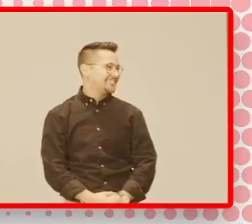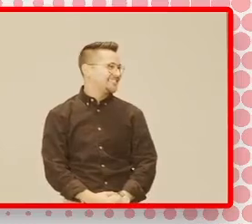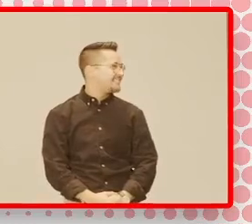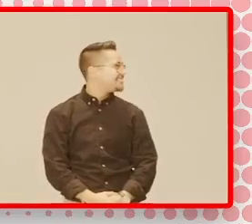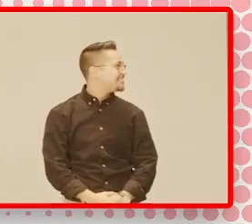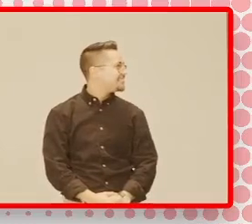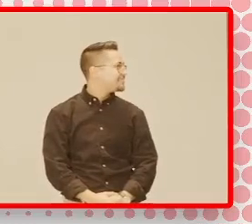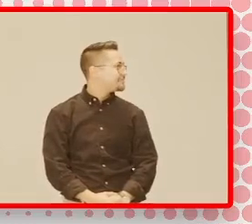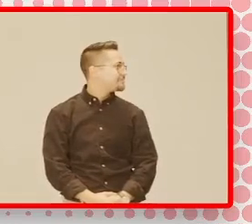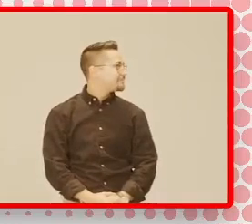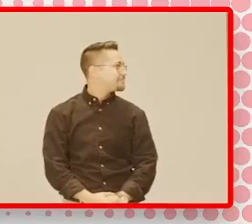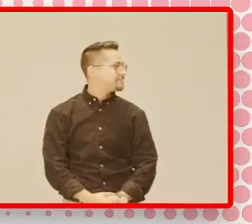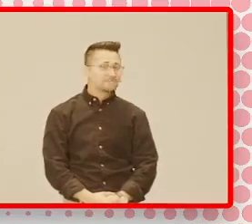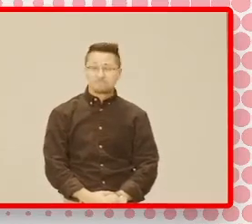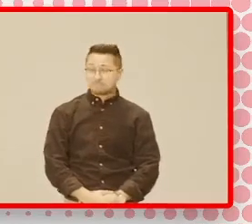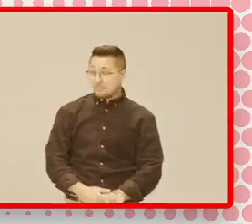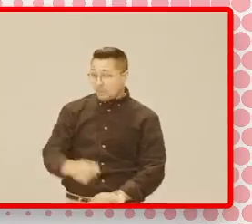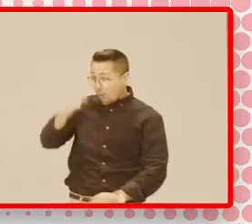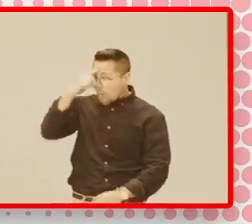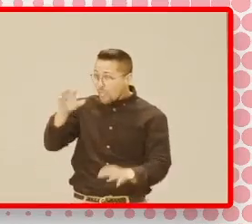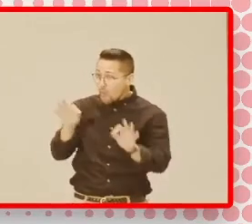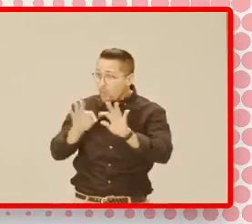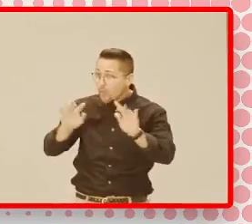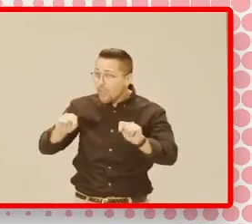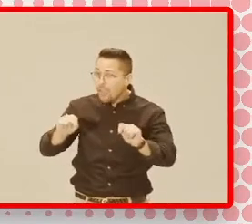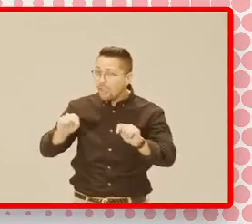Do you think it was worth it?